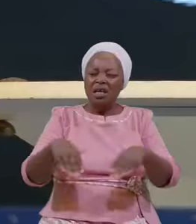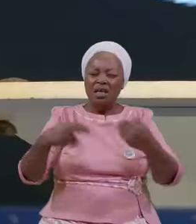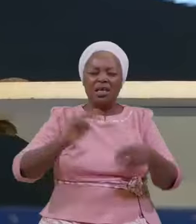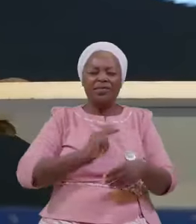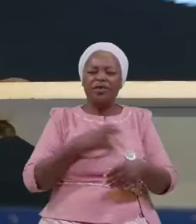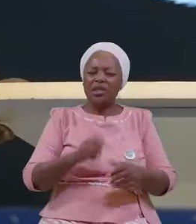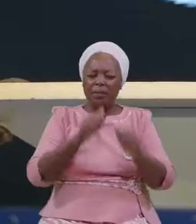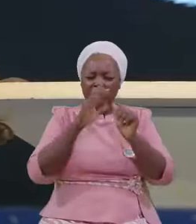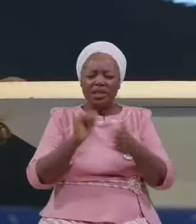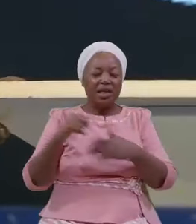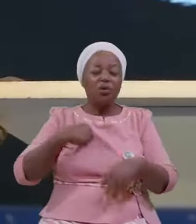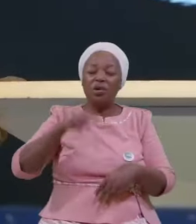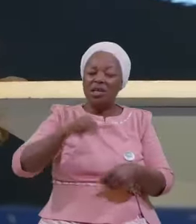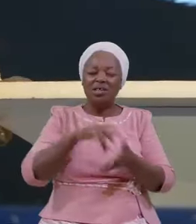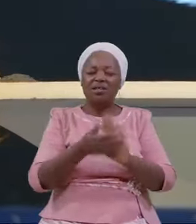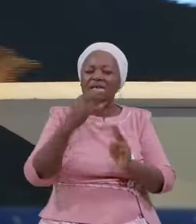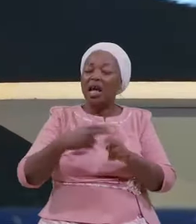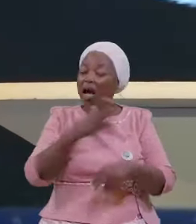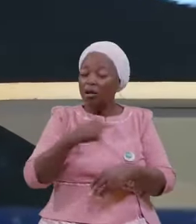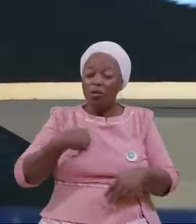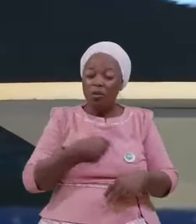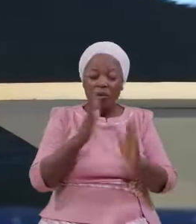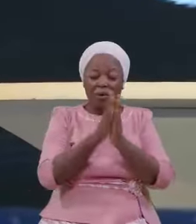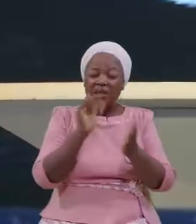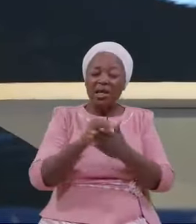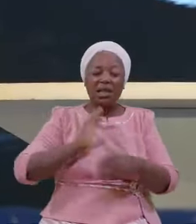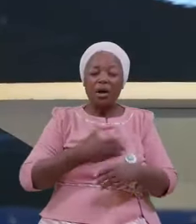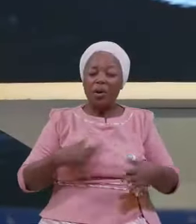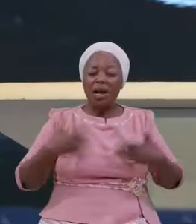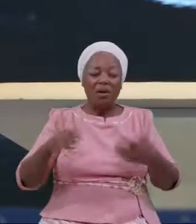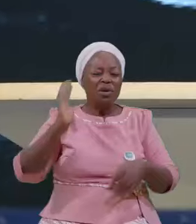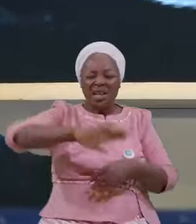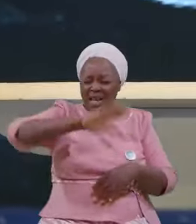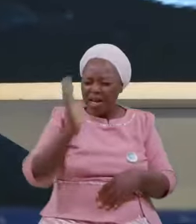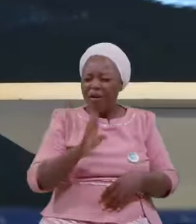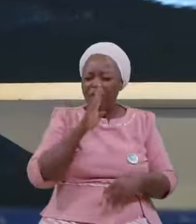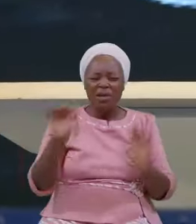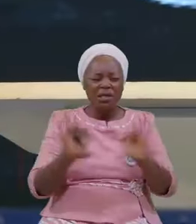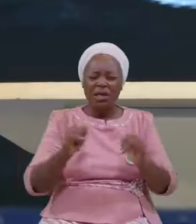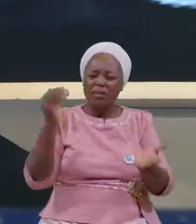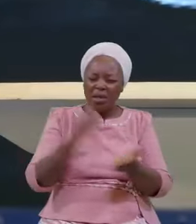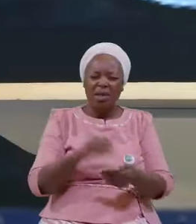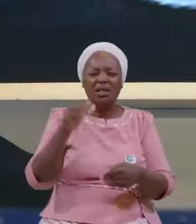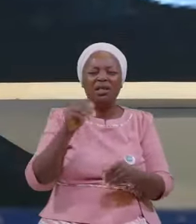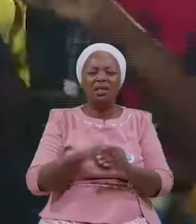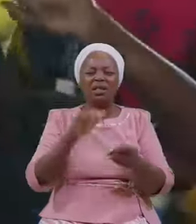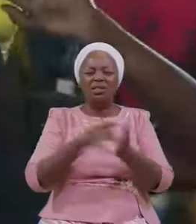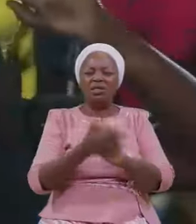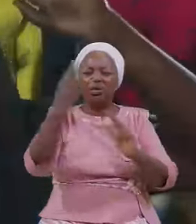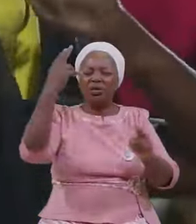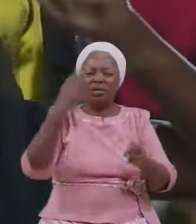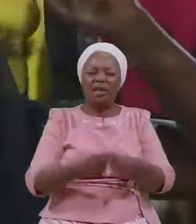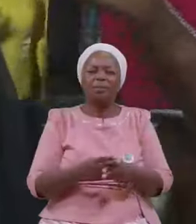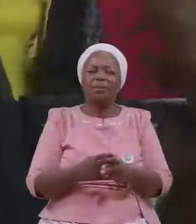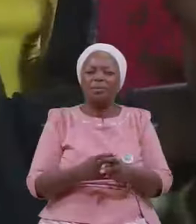need. And we pray our lives will never be the same again in Jesus'